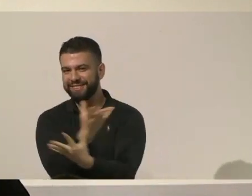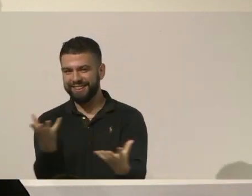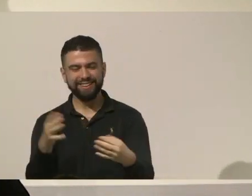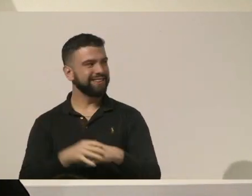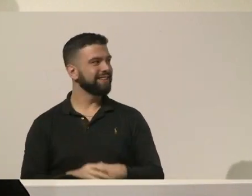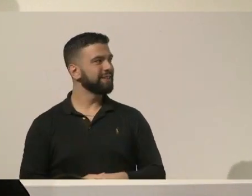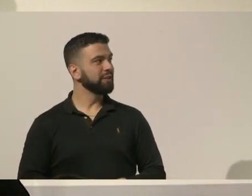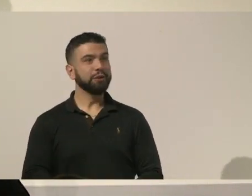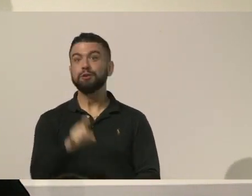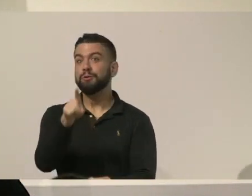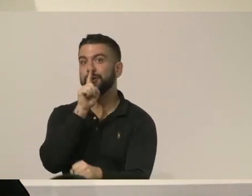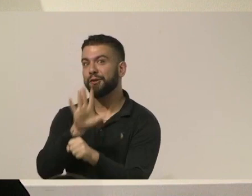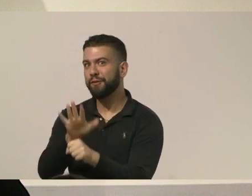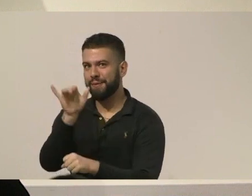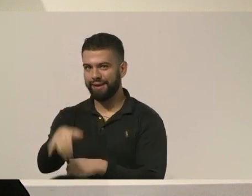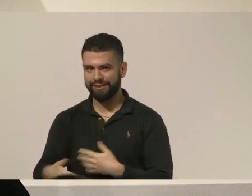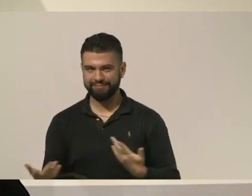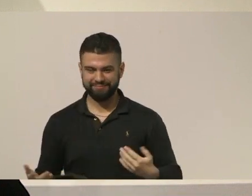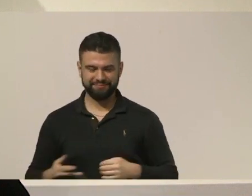should confirm that. So